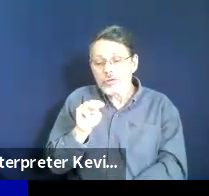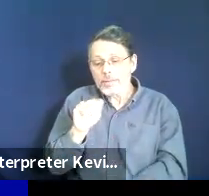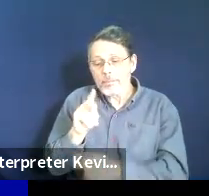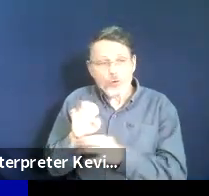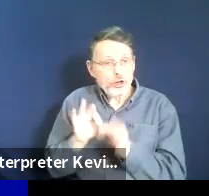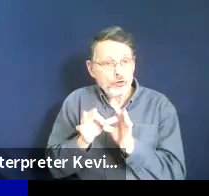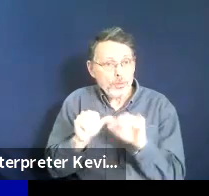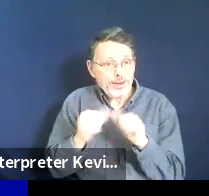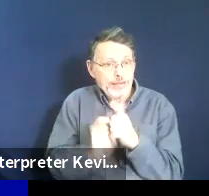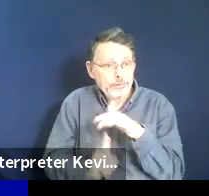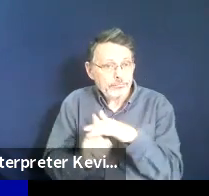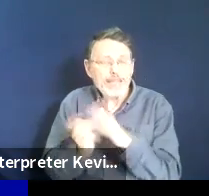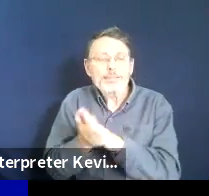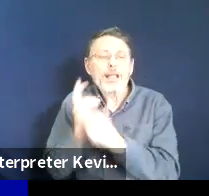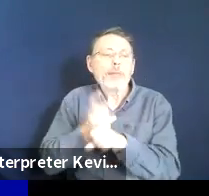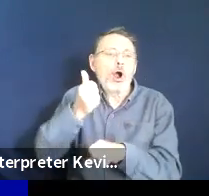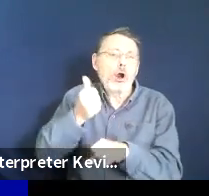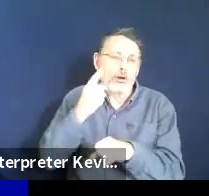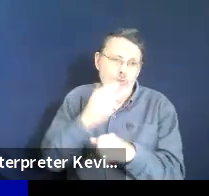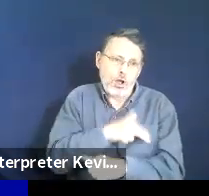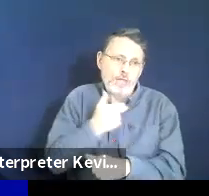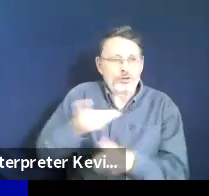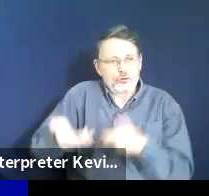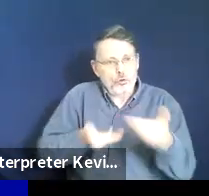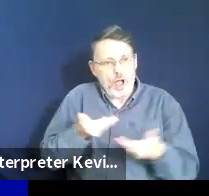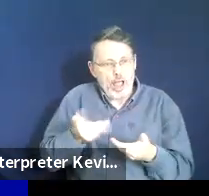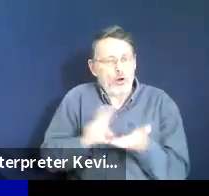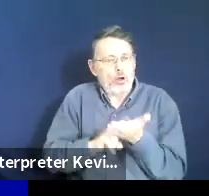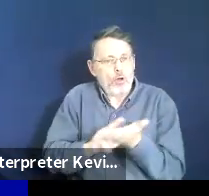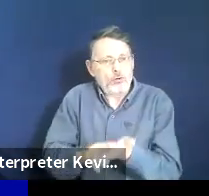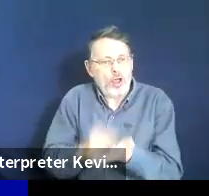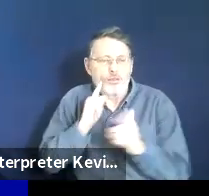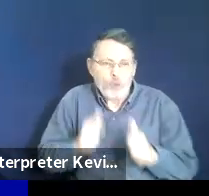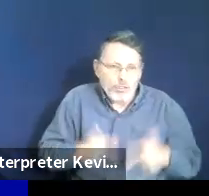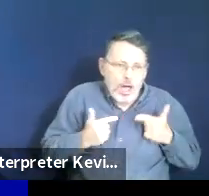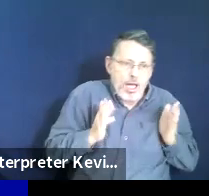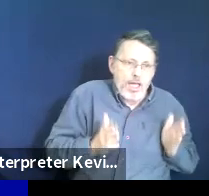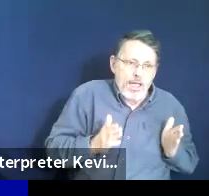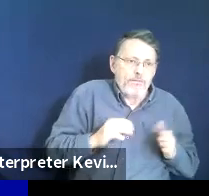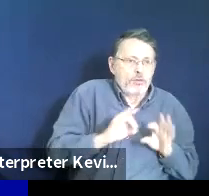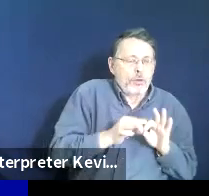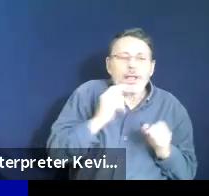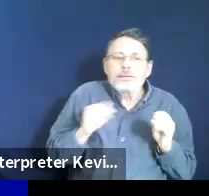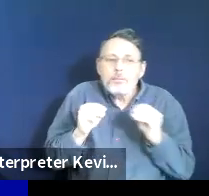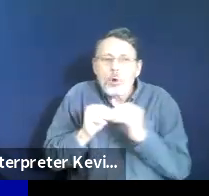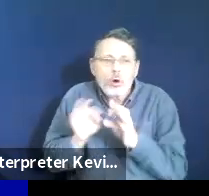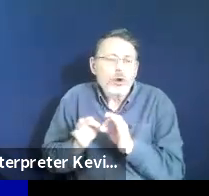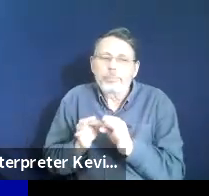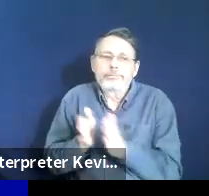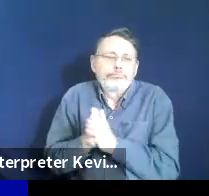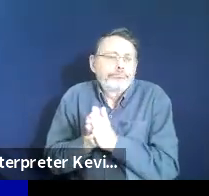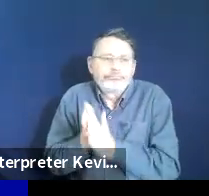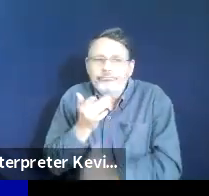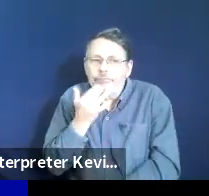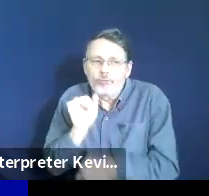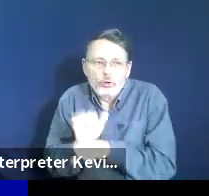actually getting harder for hospitals to hire or contracts for live interpreters because more people are interested in working at home.